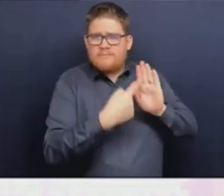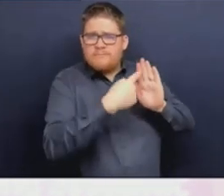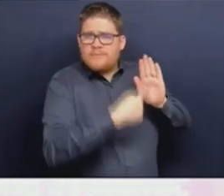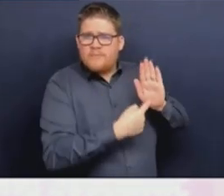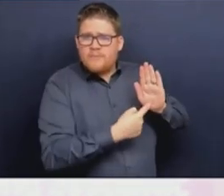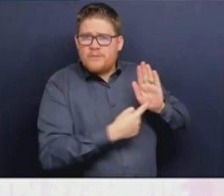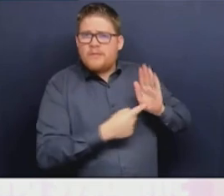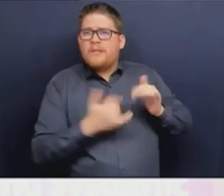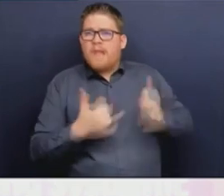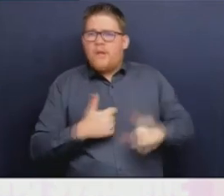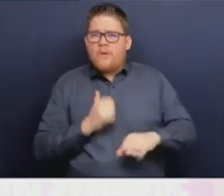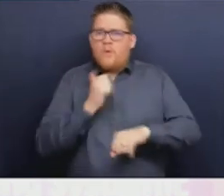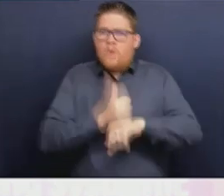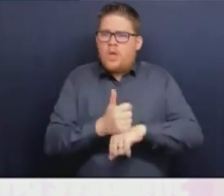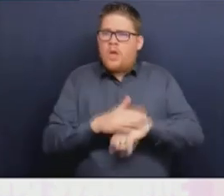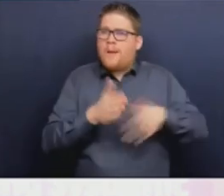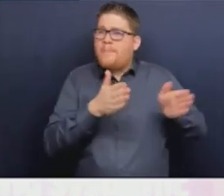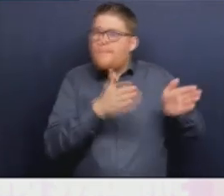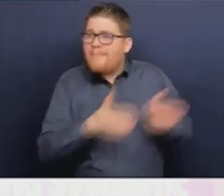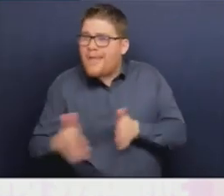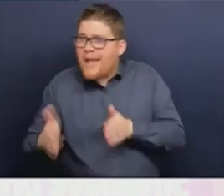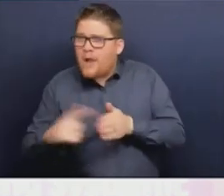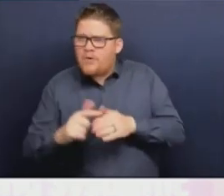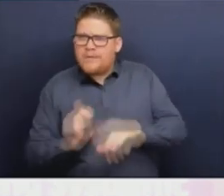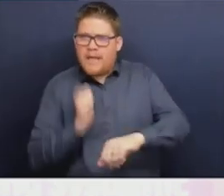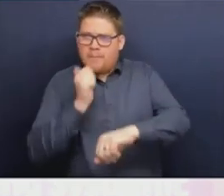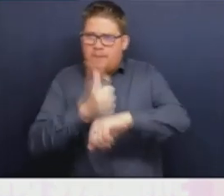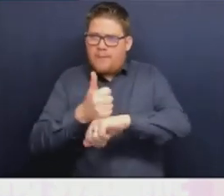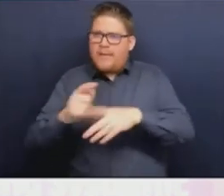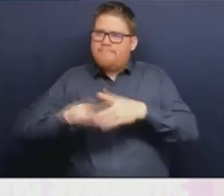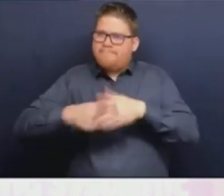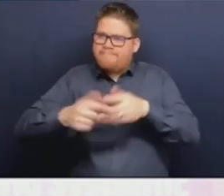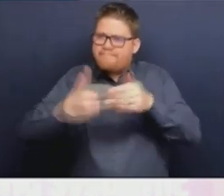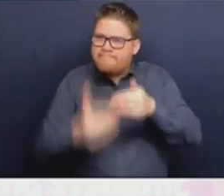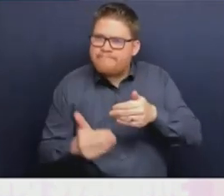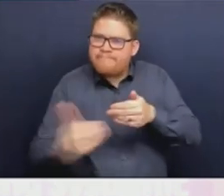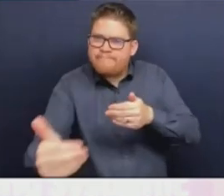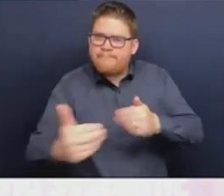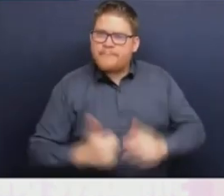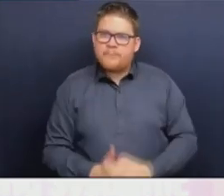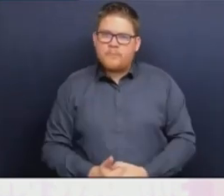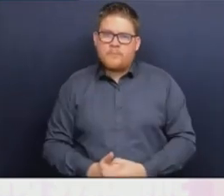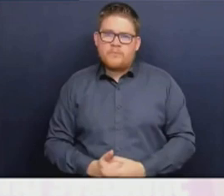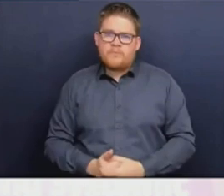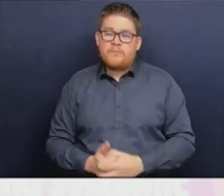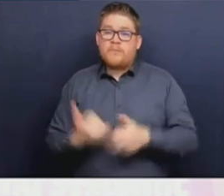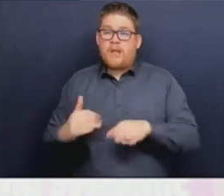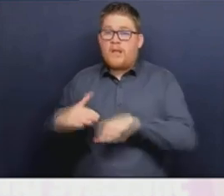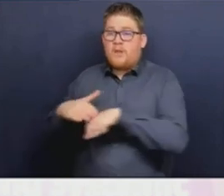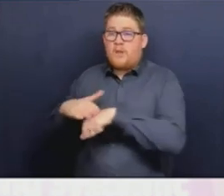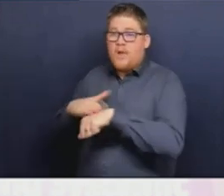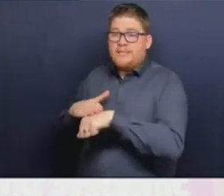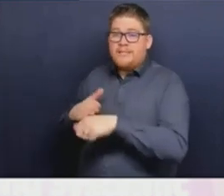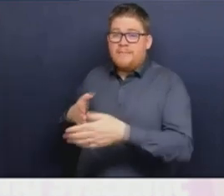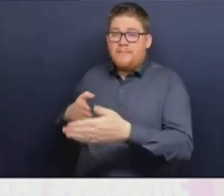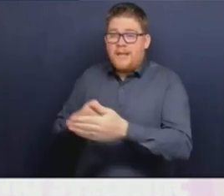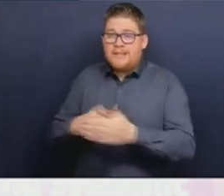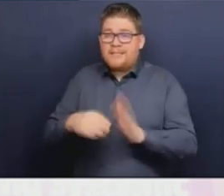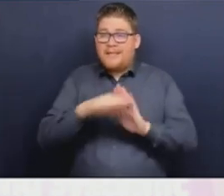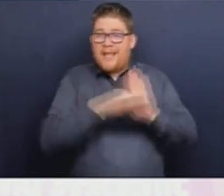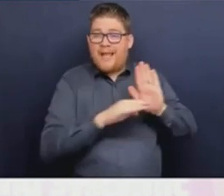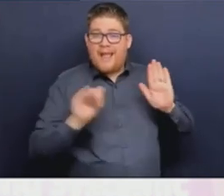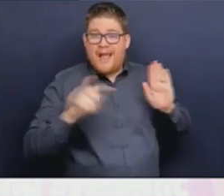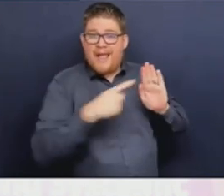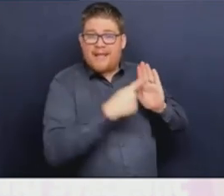this first steps when it comes to race-based data, I can look with some pride to the work that we have done with Indigenous